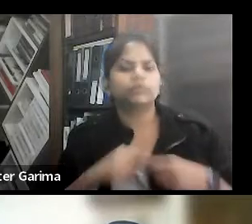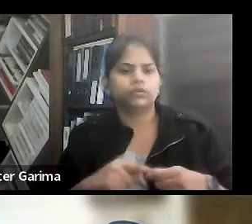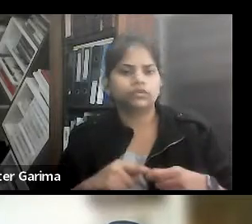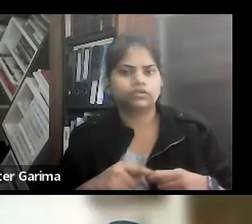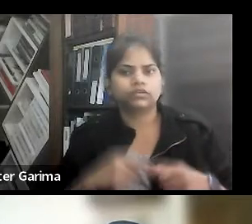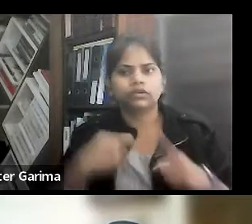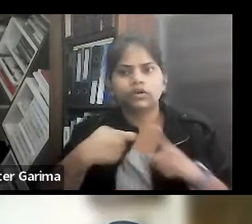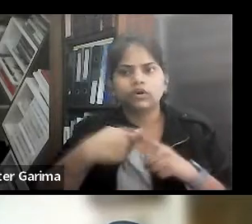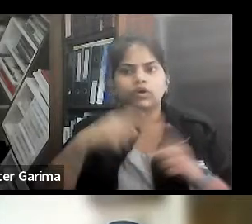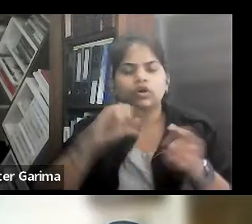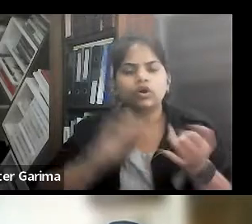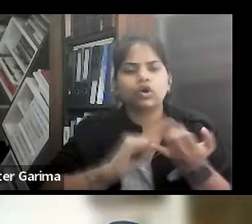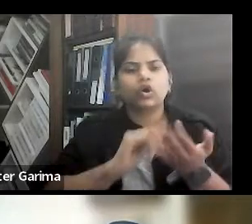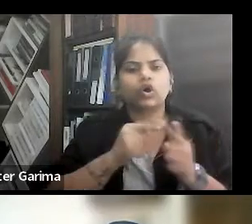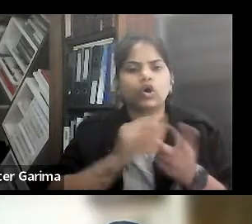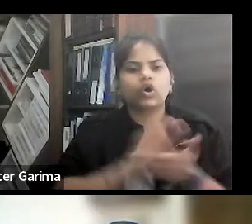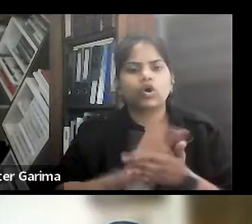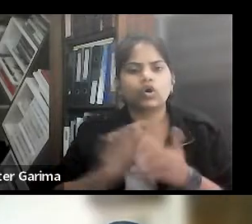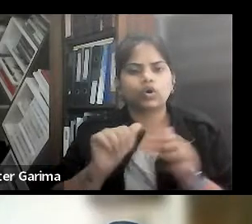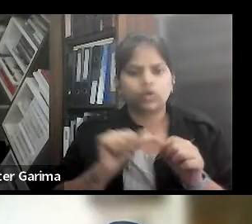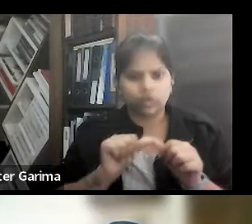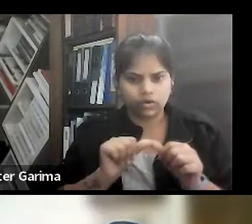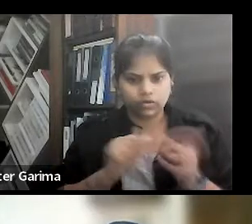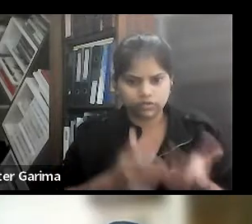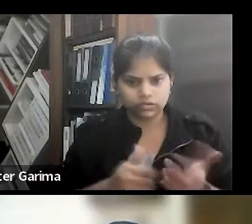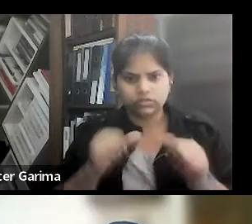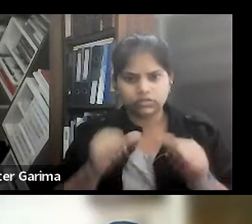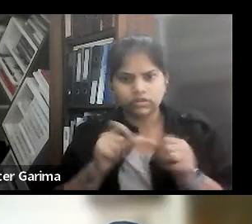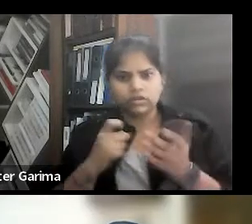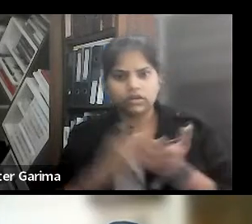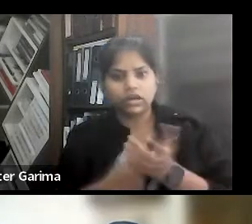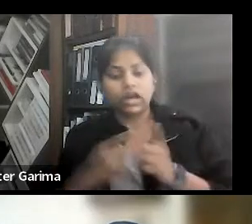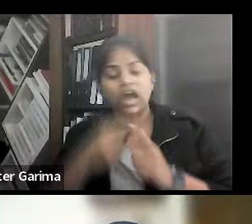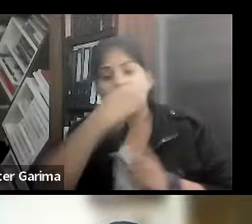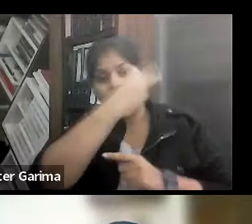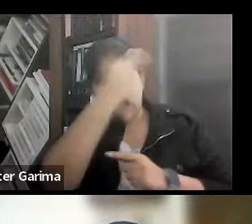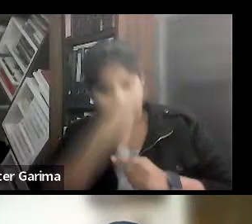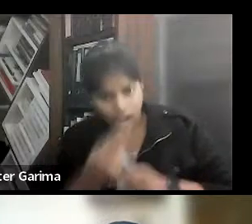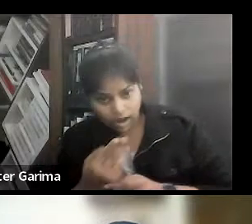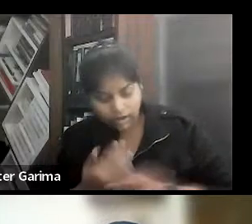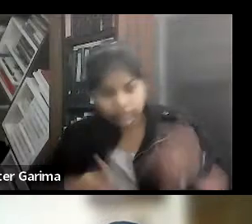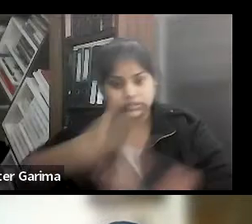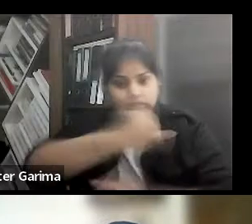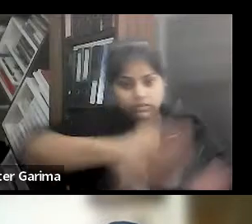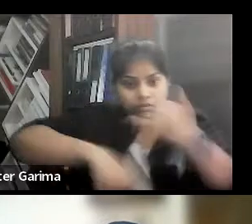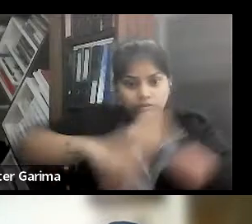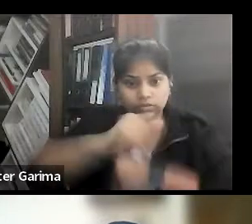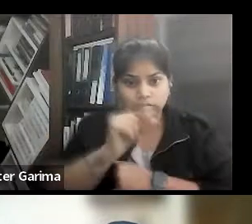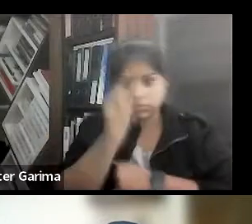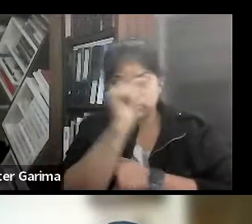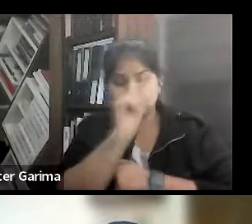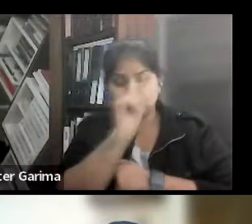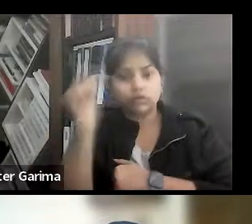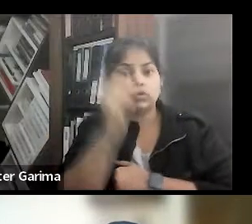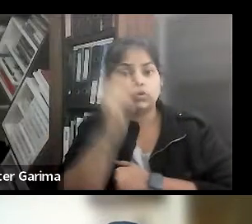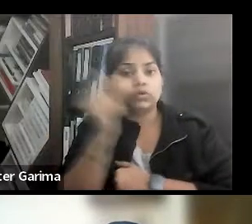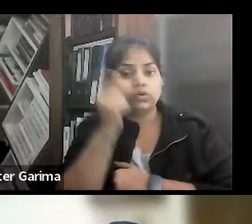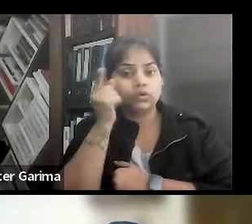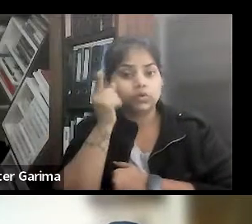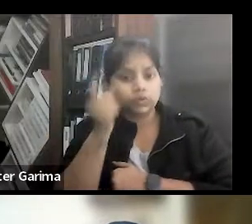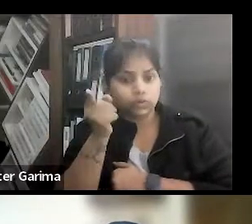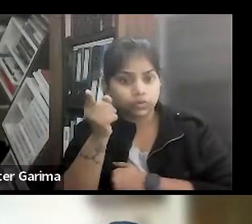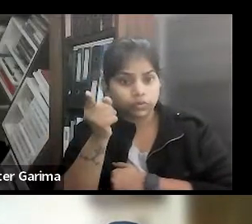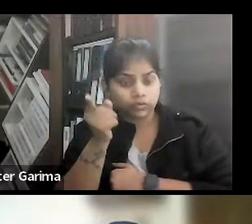Costa. Art and sports are two universally acknowledged categories of human culture that bring